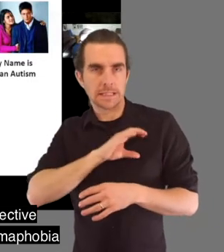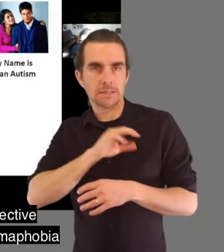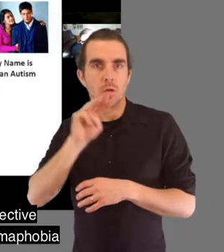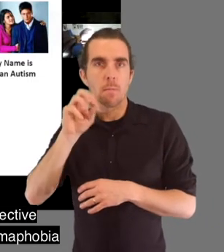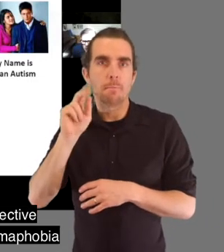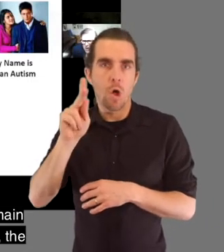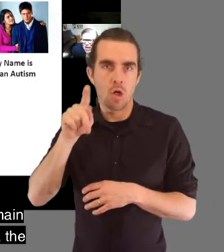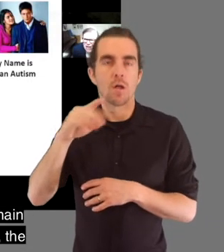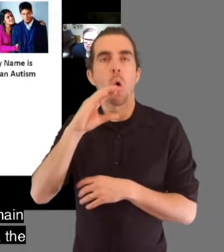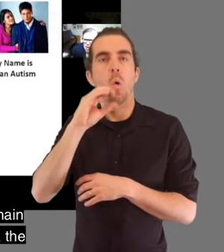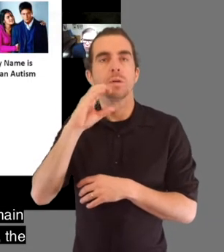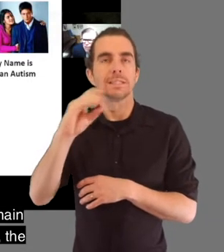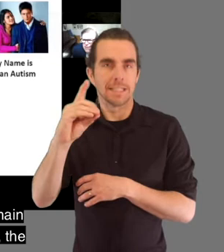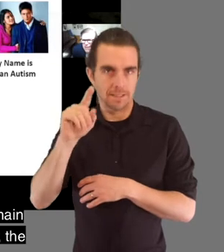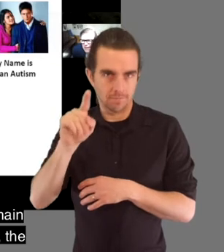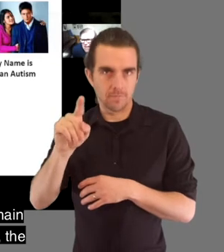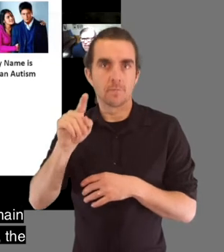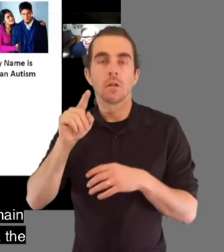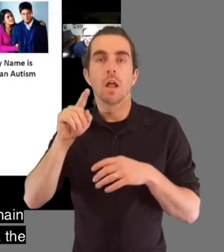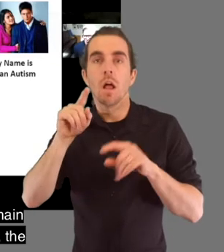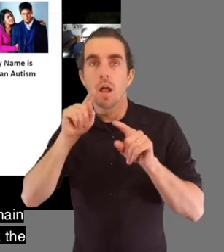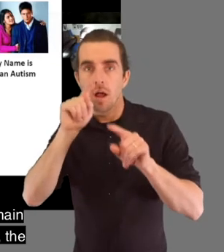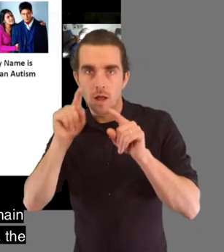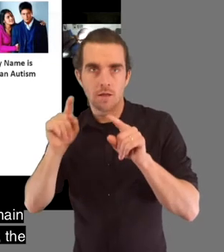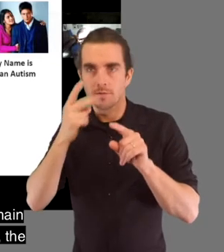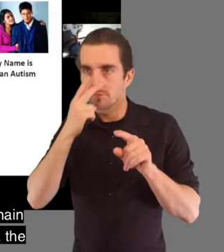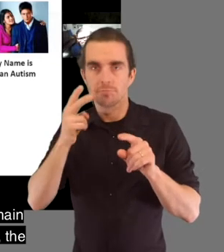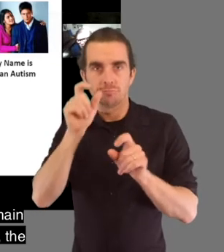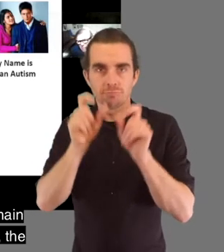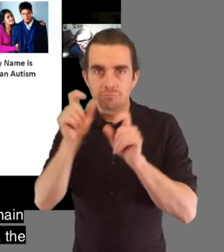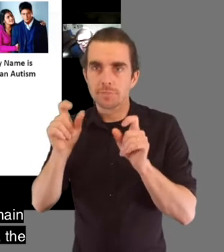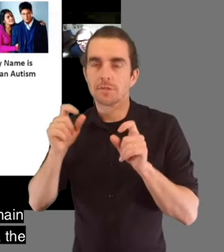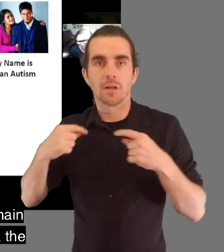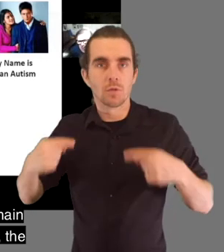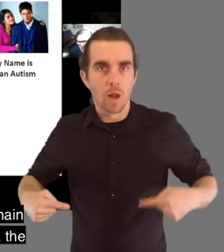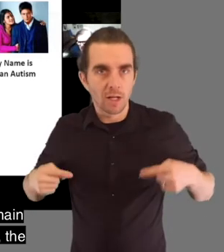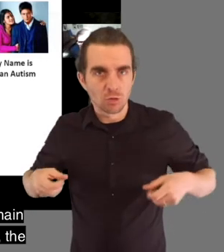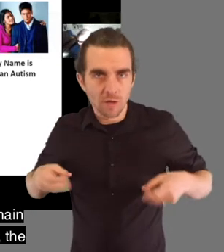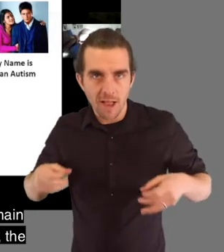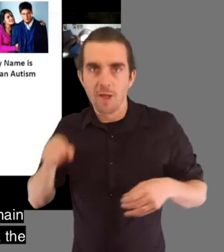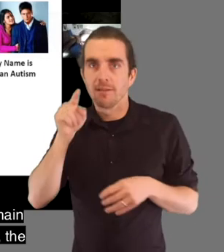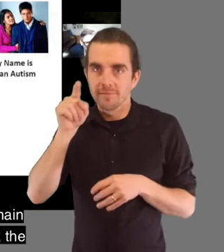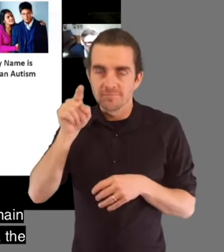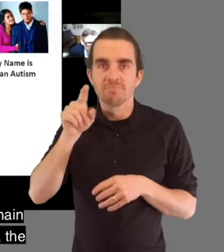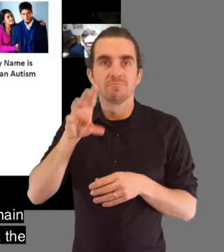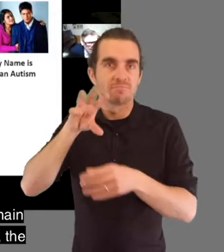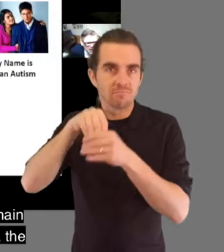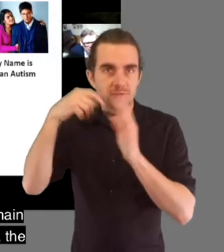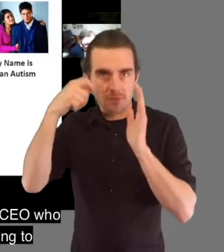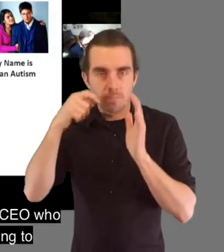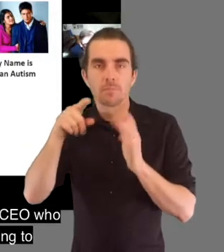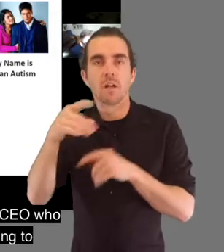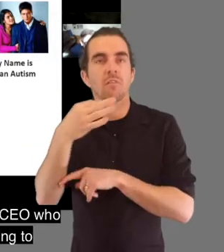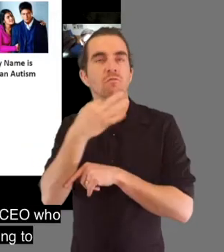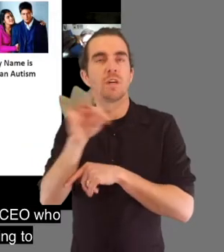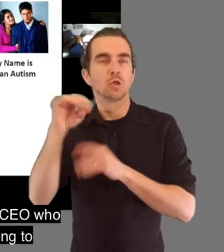has hemophobia and OCD. In Glee, one of the main characters is a wheelchair user. In the